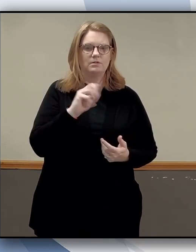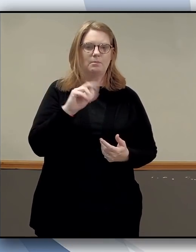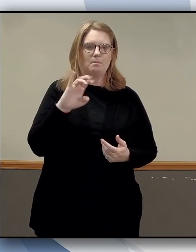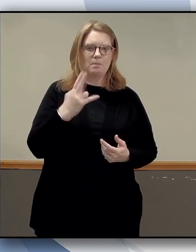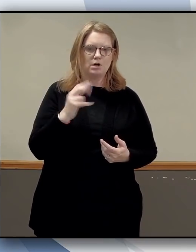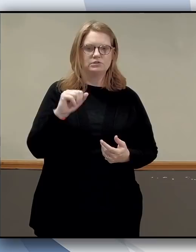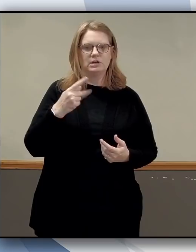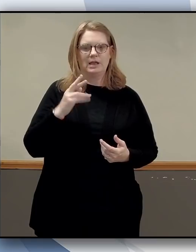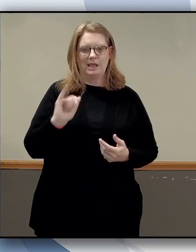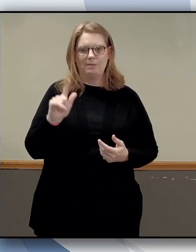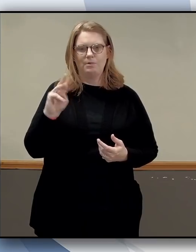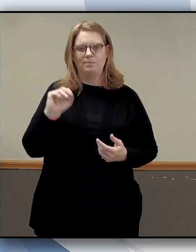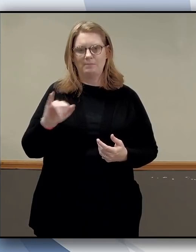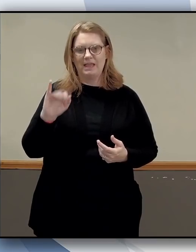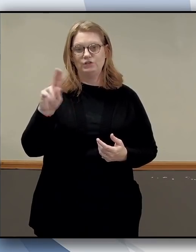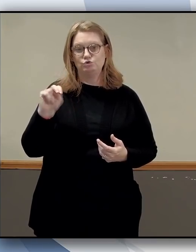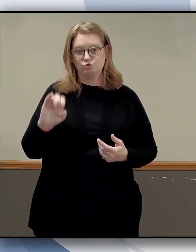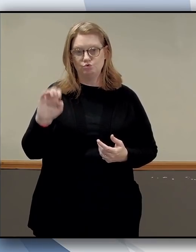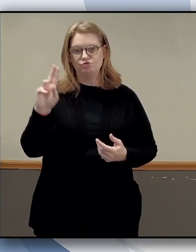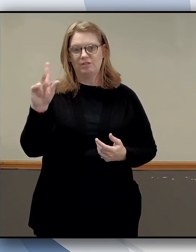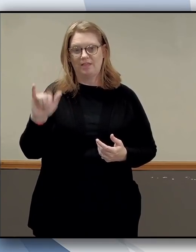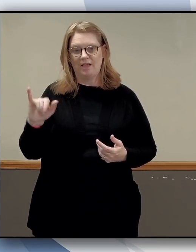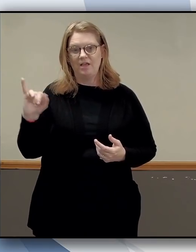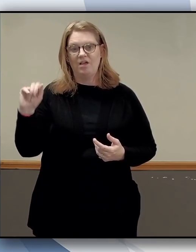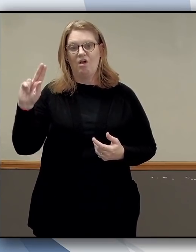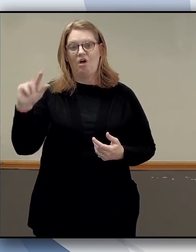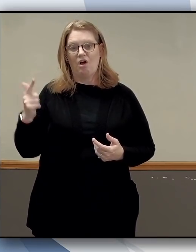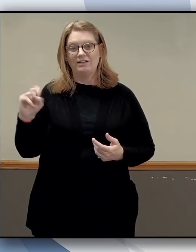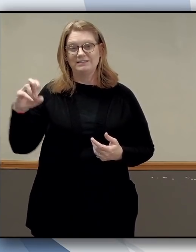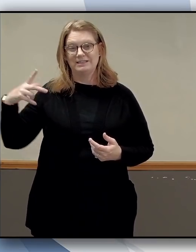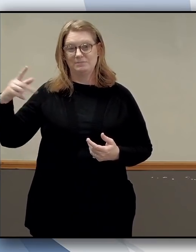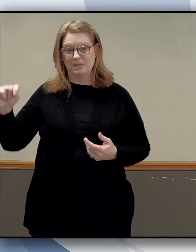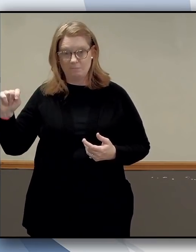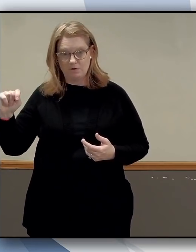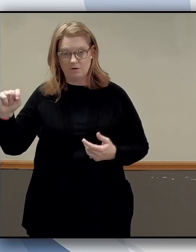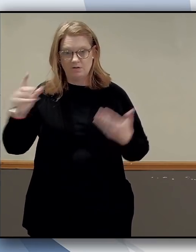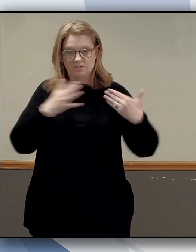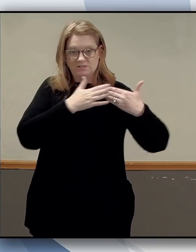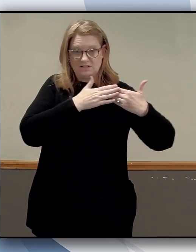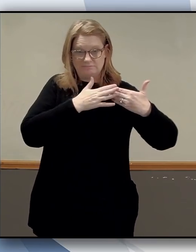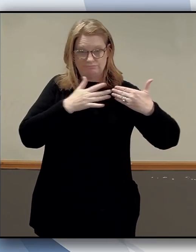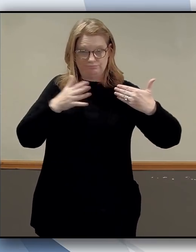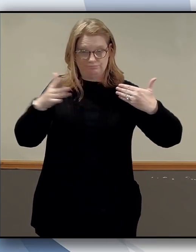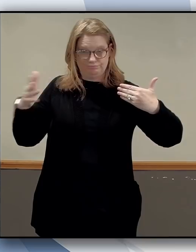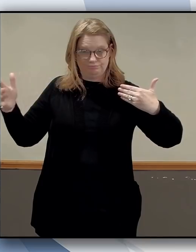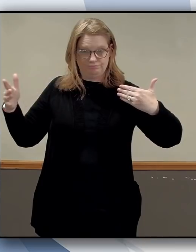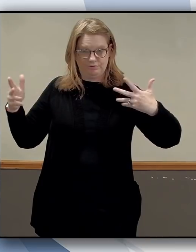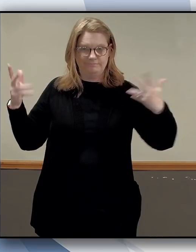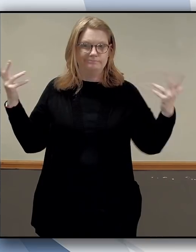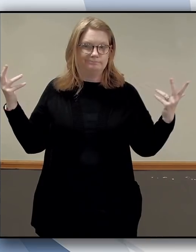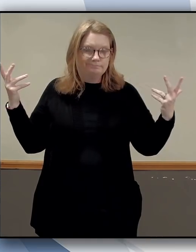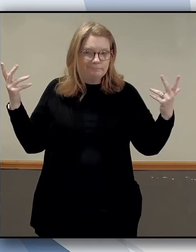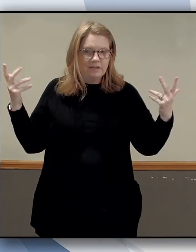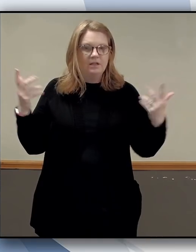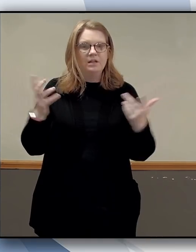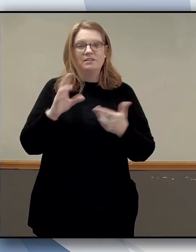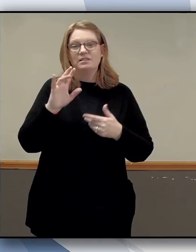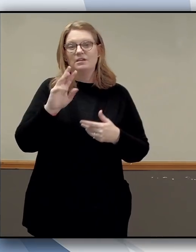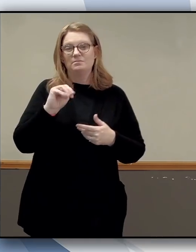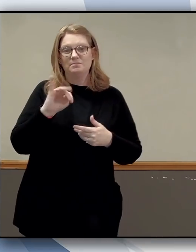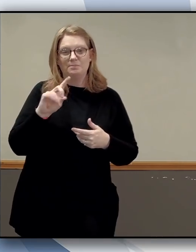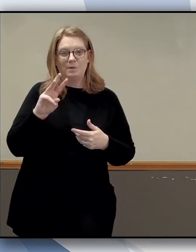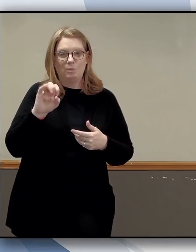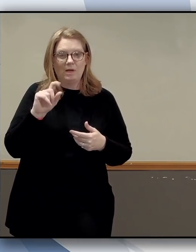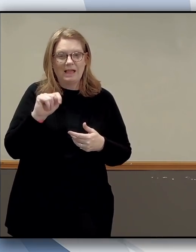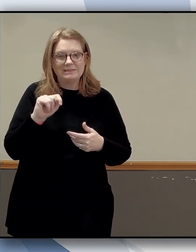May, June, July, August, and even in September, because we were living in the upper Midwest and the Eastern Rockies where the